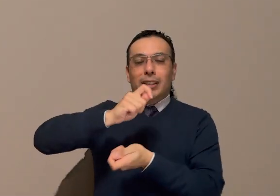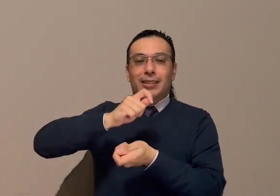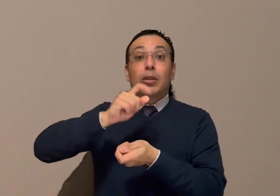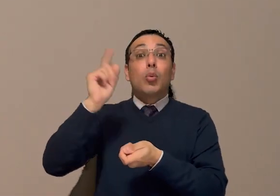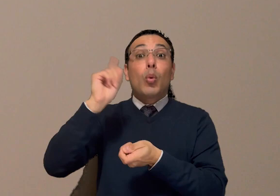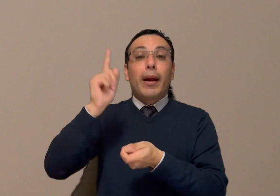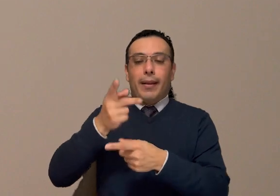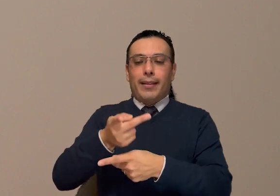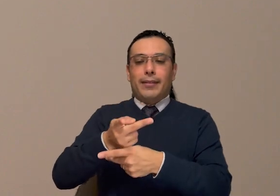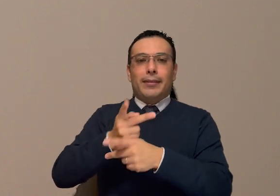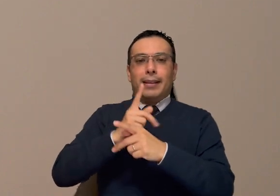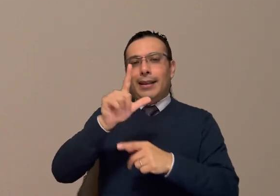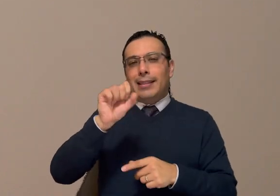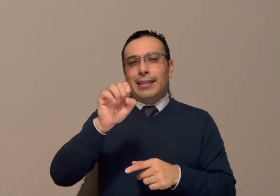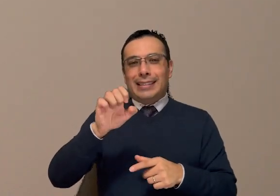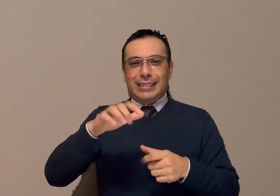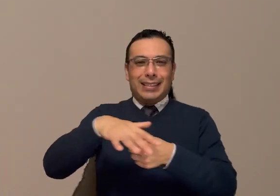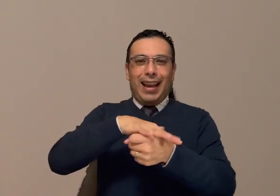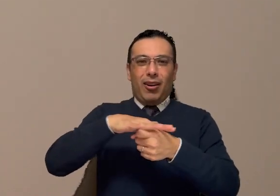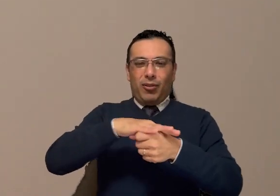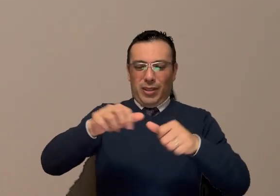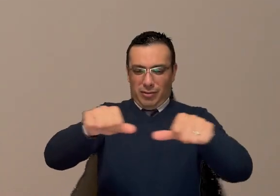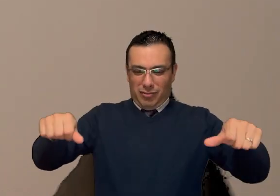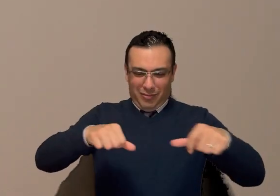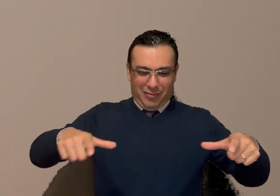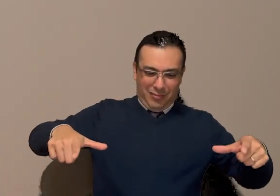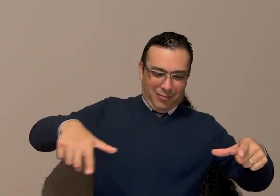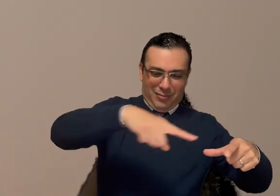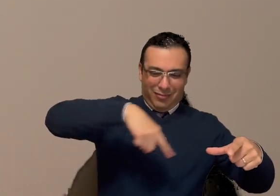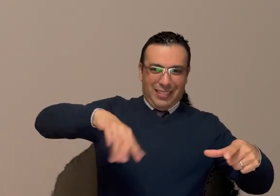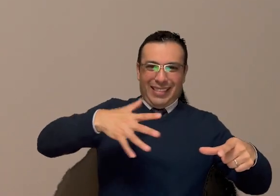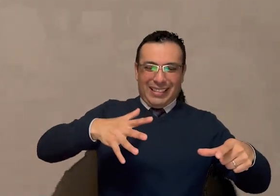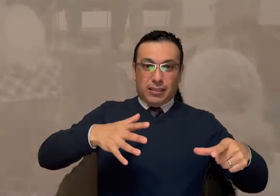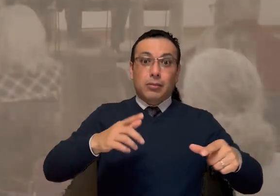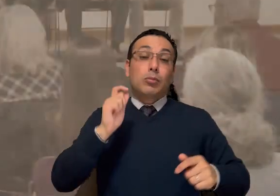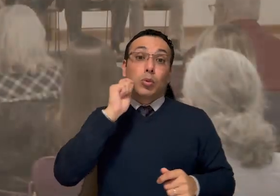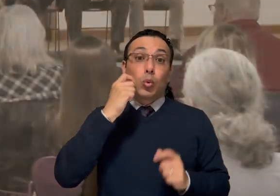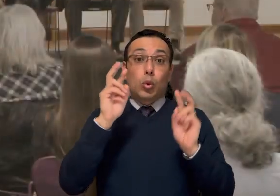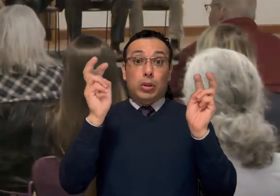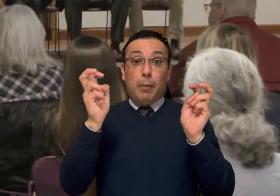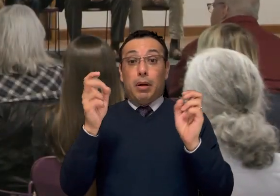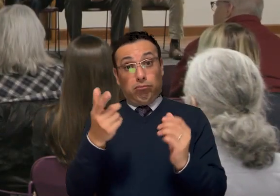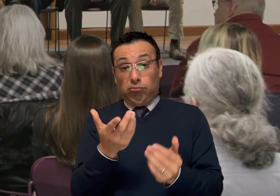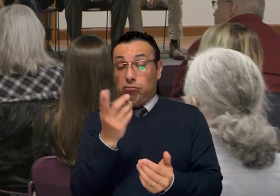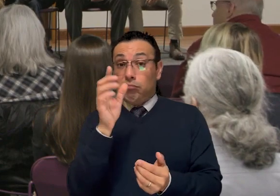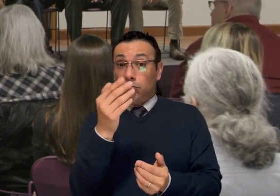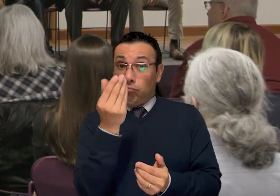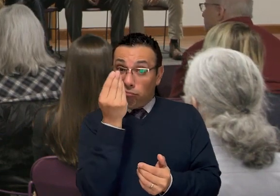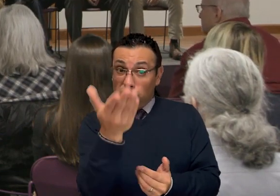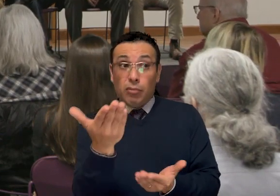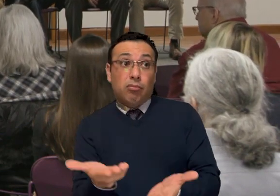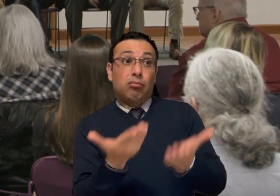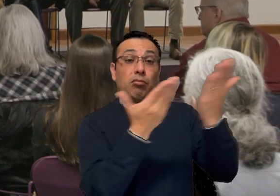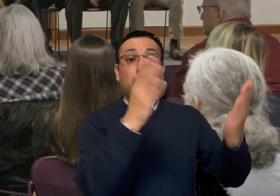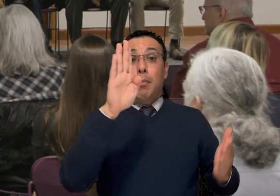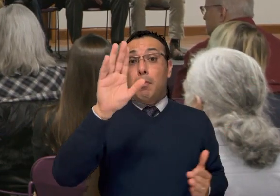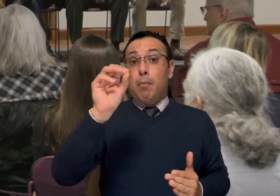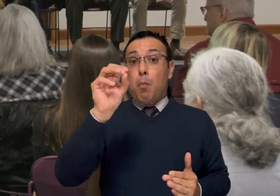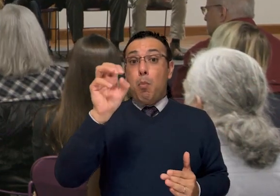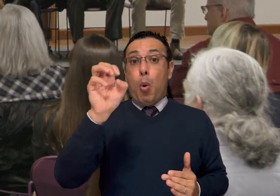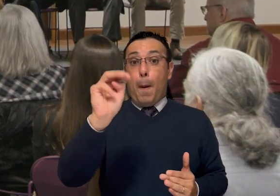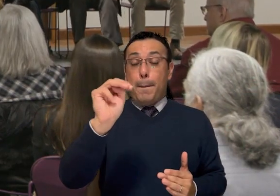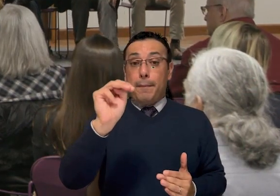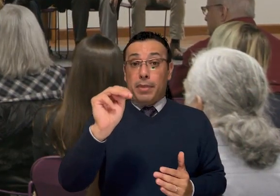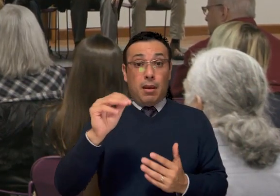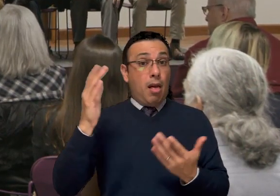BOEM in the public comment period, because it's not currently included in the process yet. So I'm going to